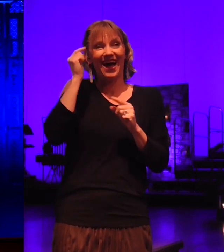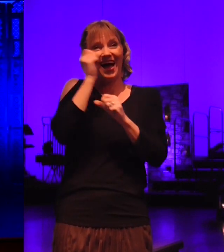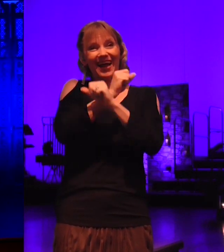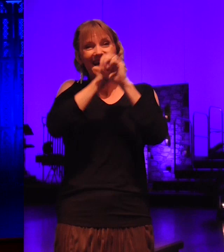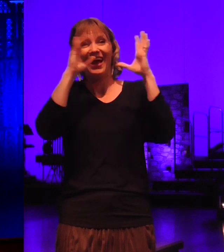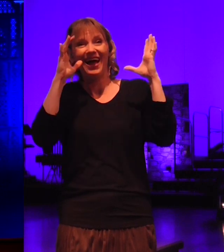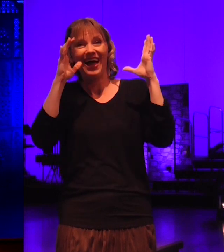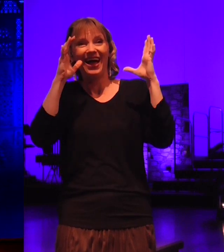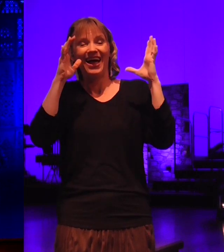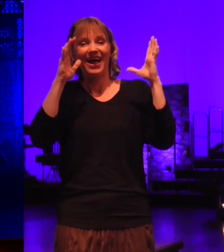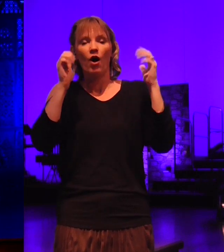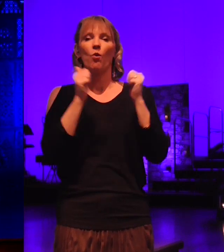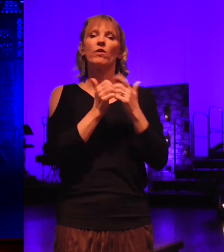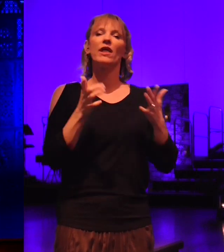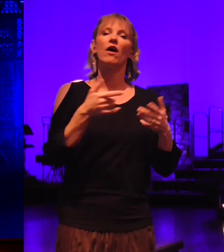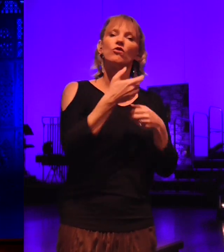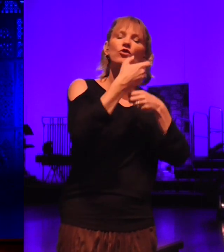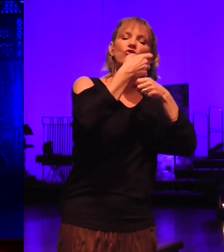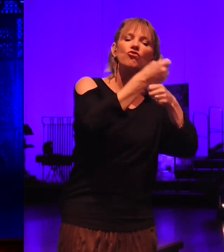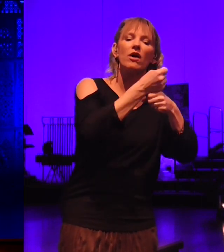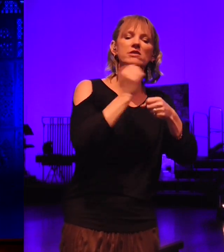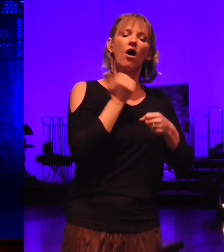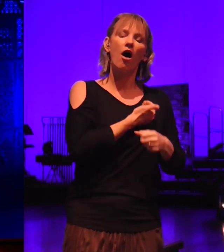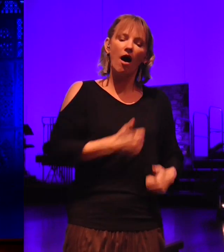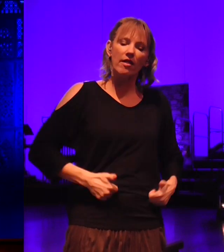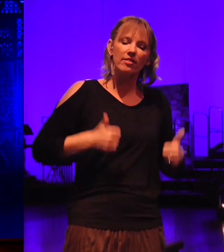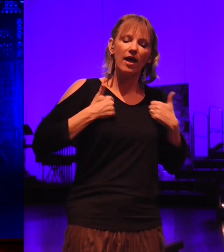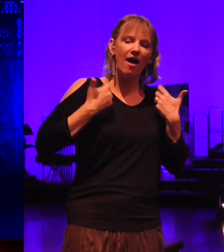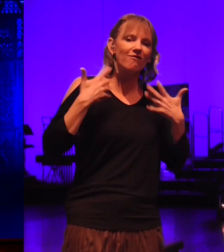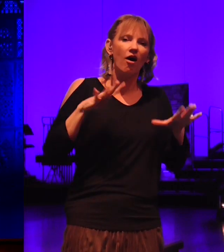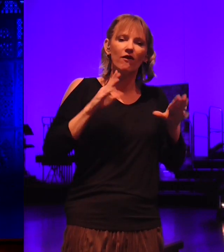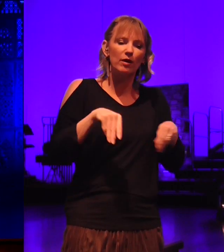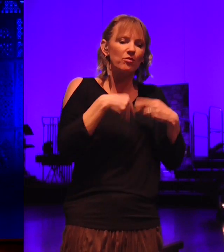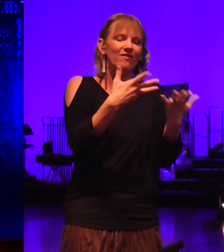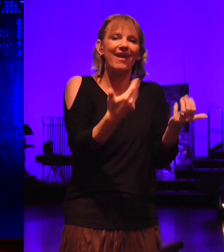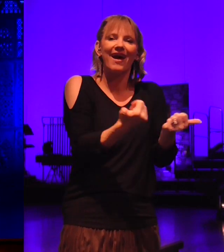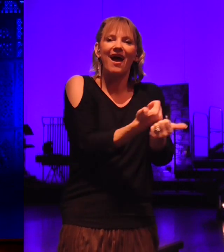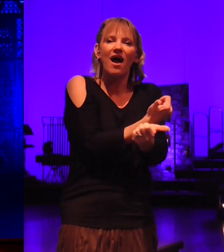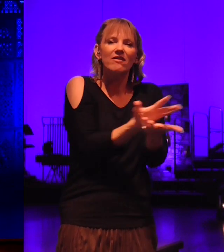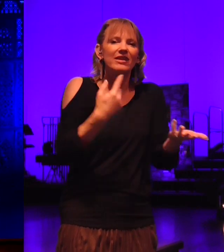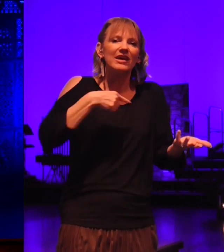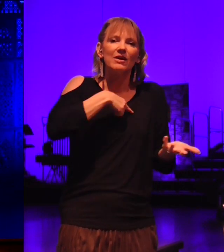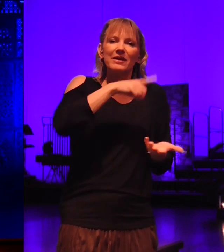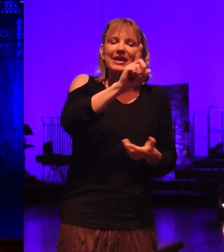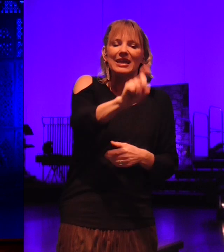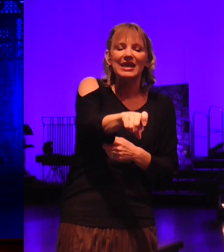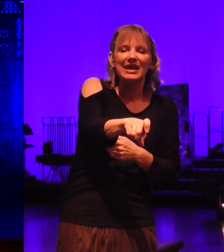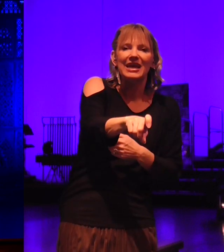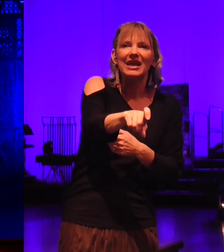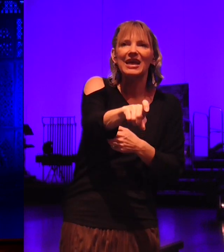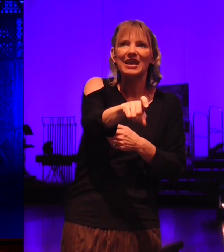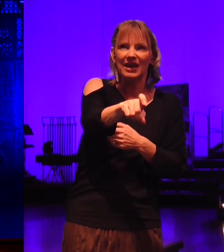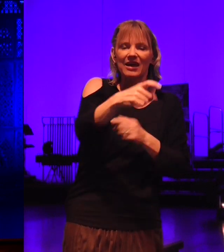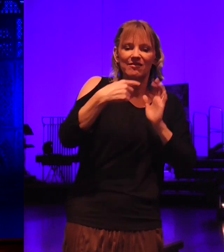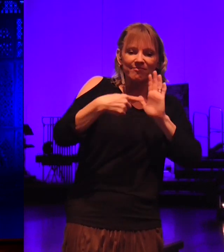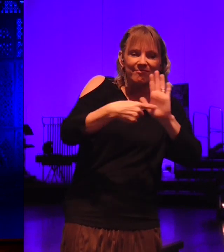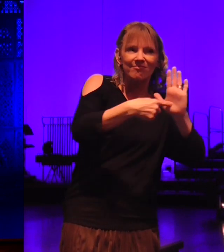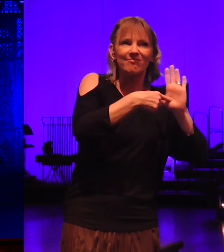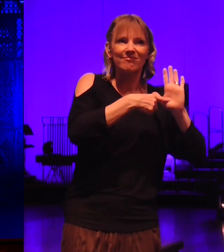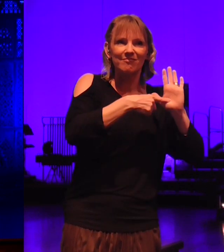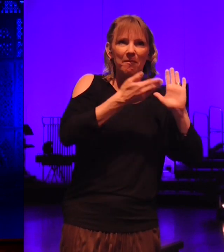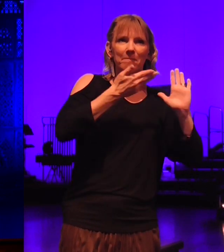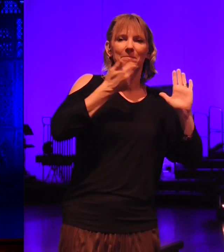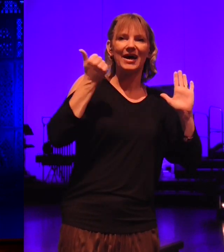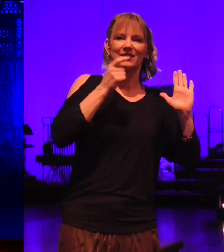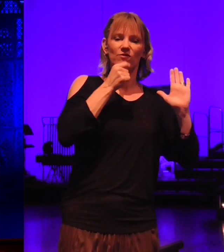without the trust that our life is providing us everything we need to bring forth the best of who